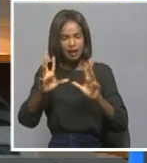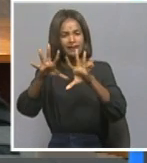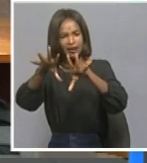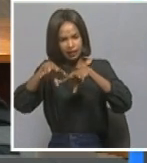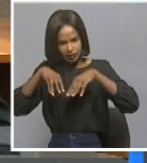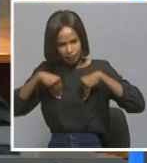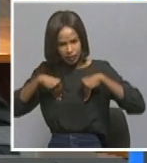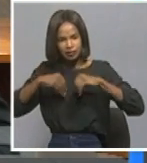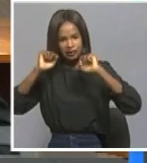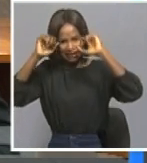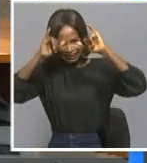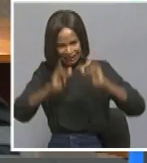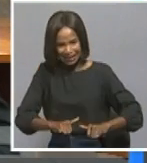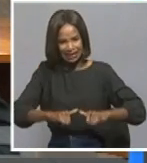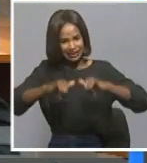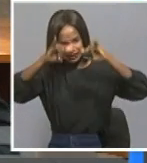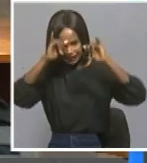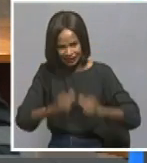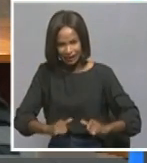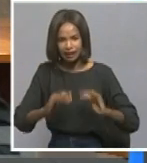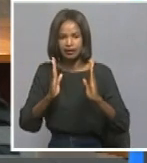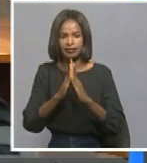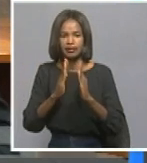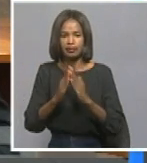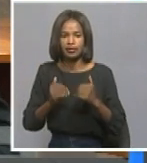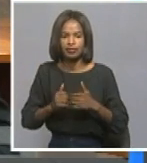lockdown as of the 27th of March.